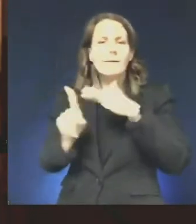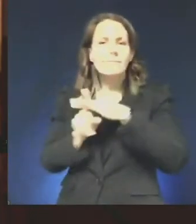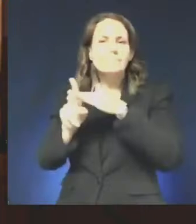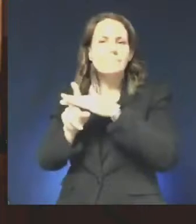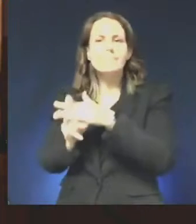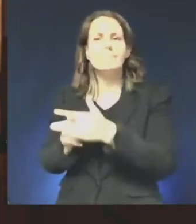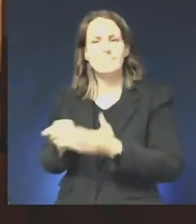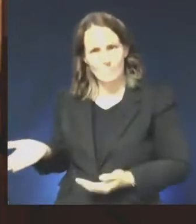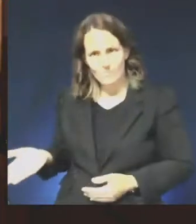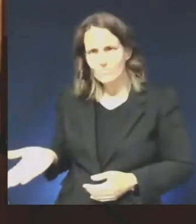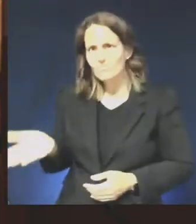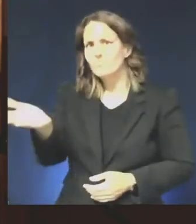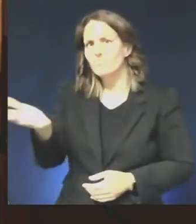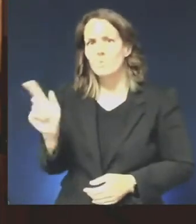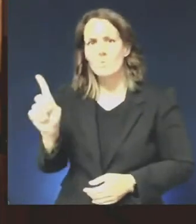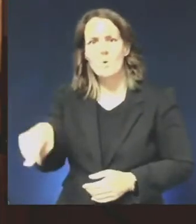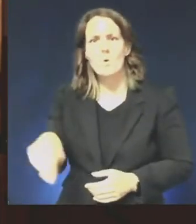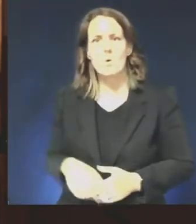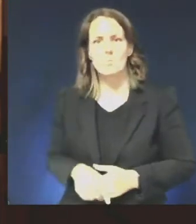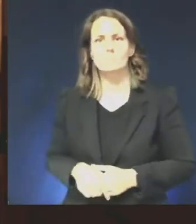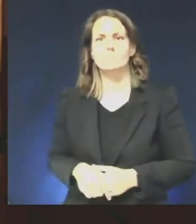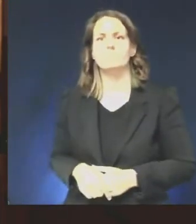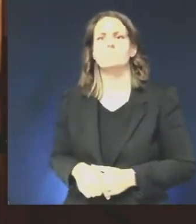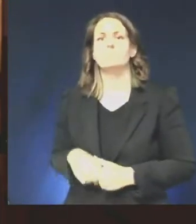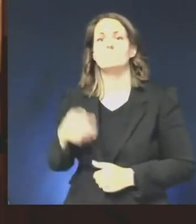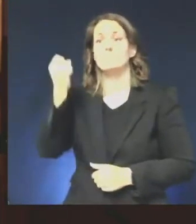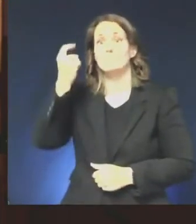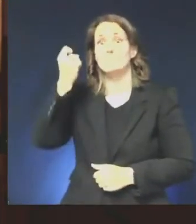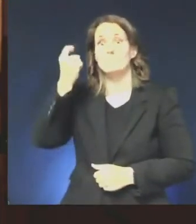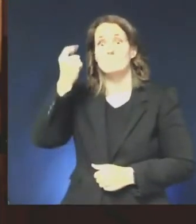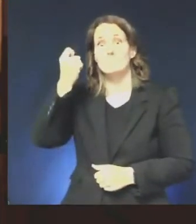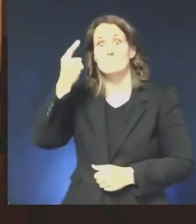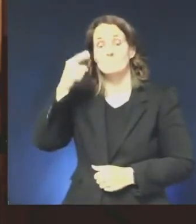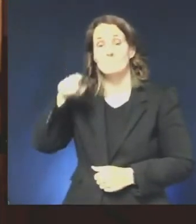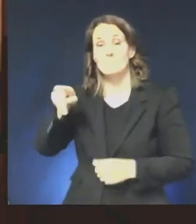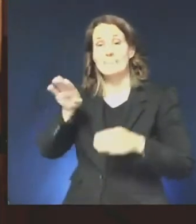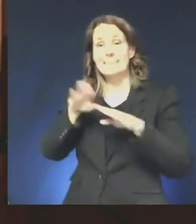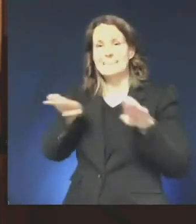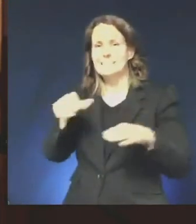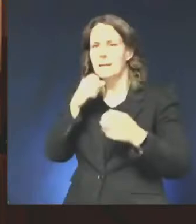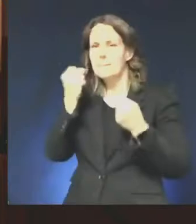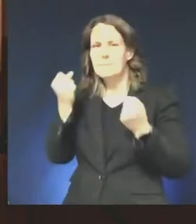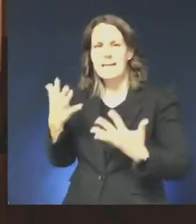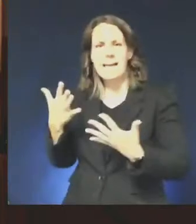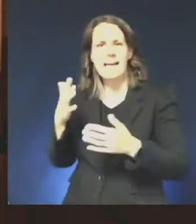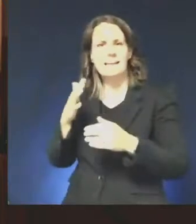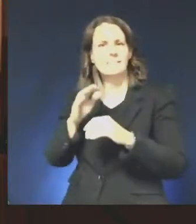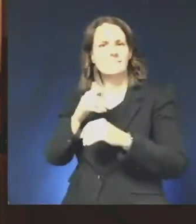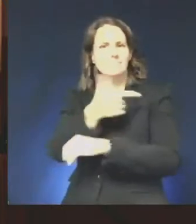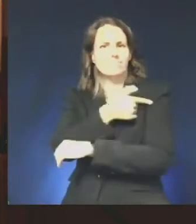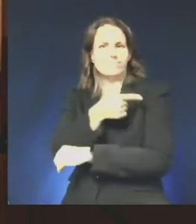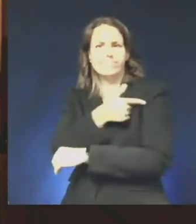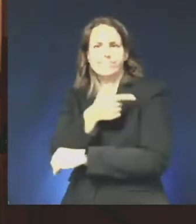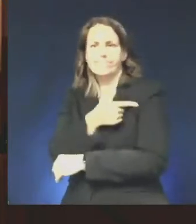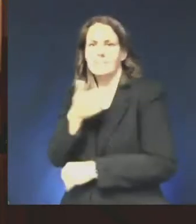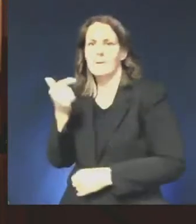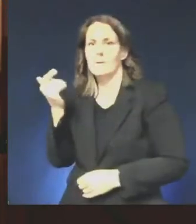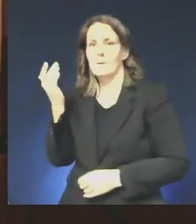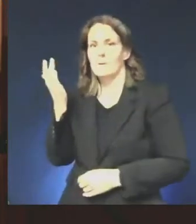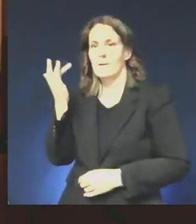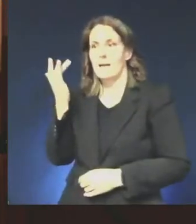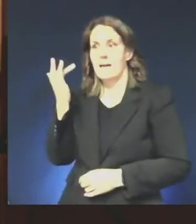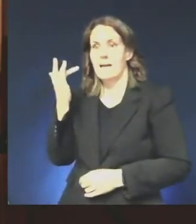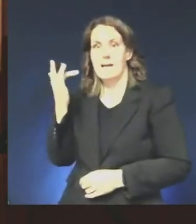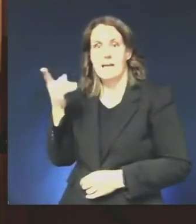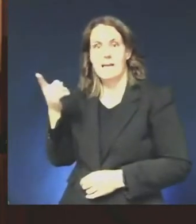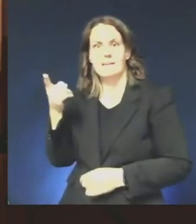time. They were not eligible for vaccine until May, whereas many others were eligible in January,